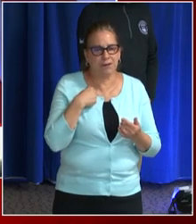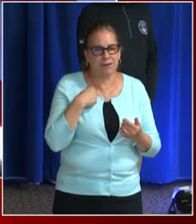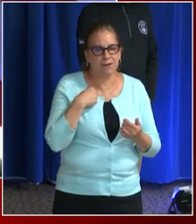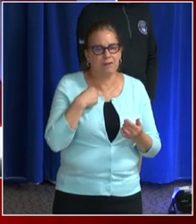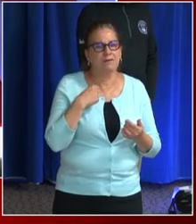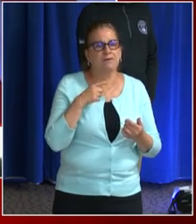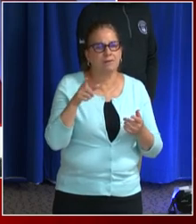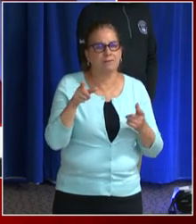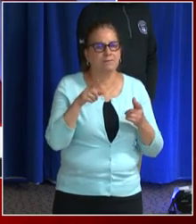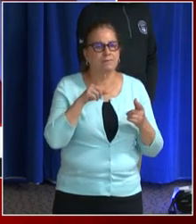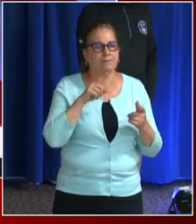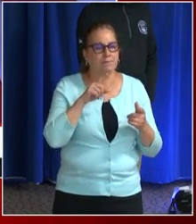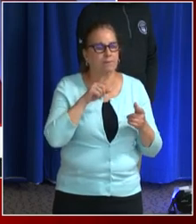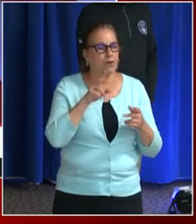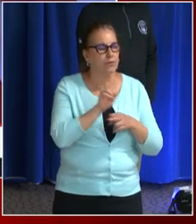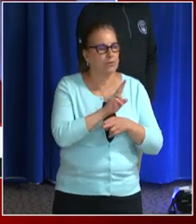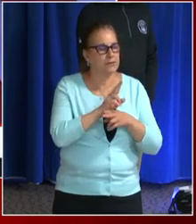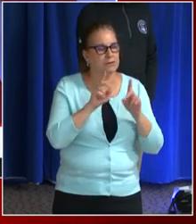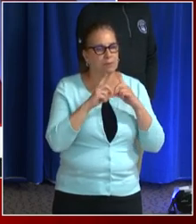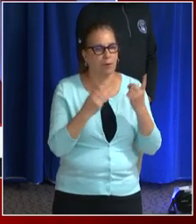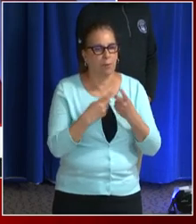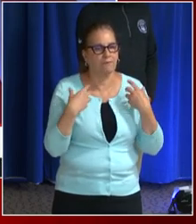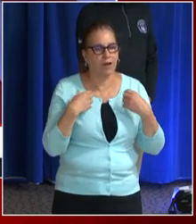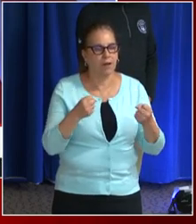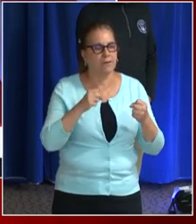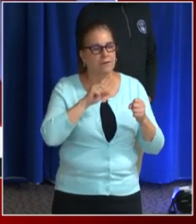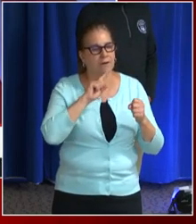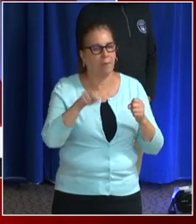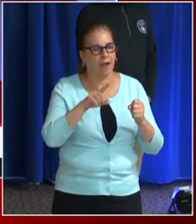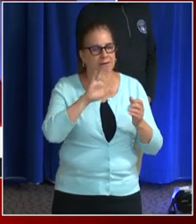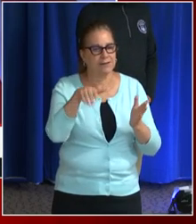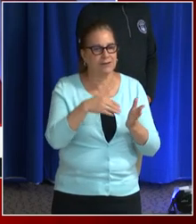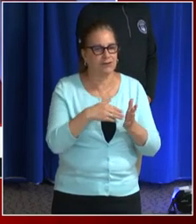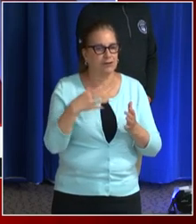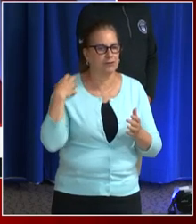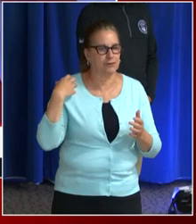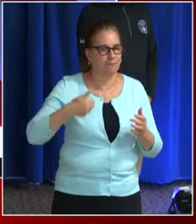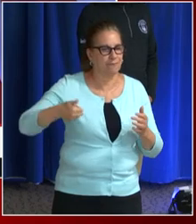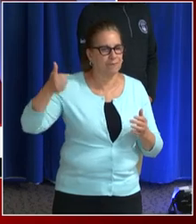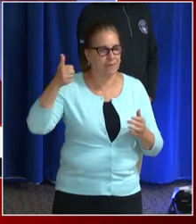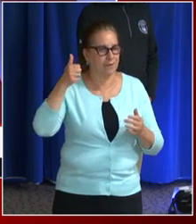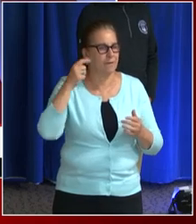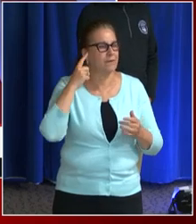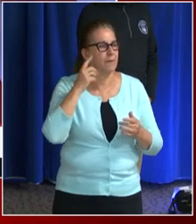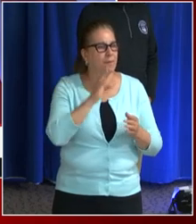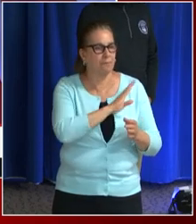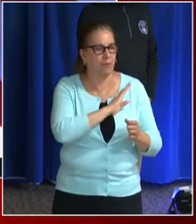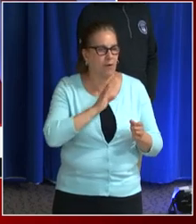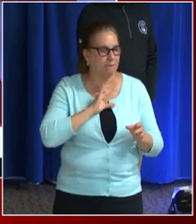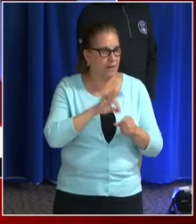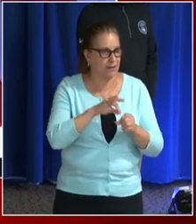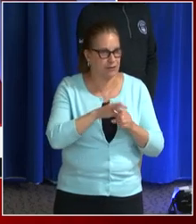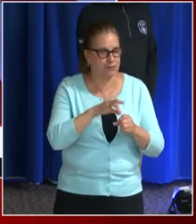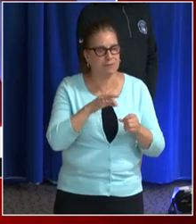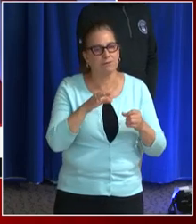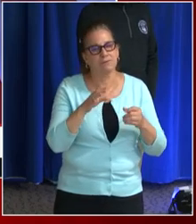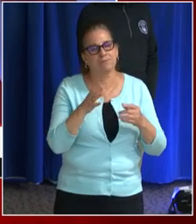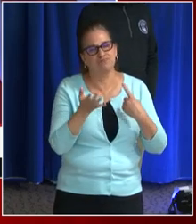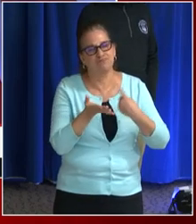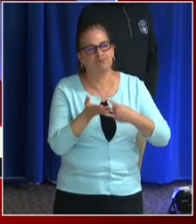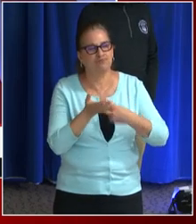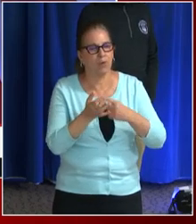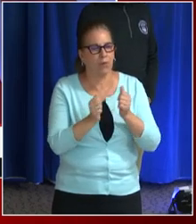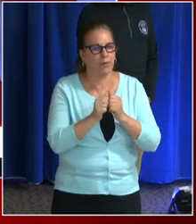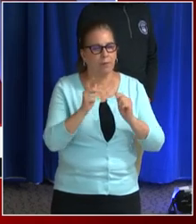Center, the chairman of the Board of Elections briefed the public about how the Board of Elections would focus